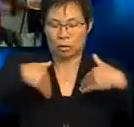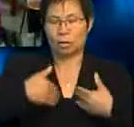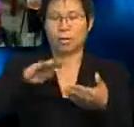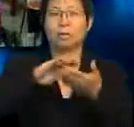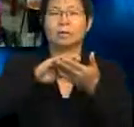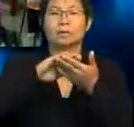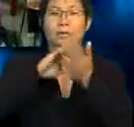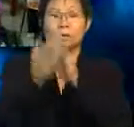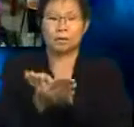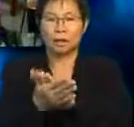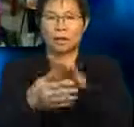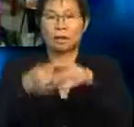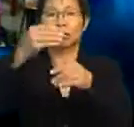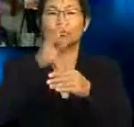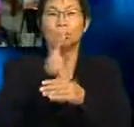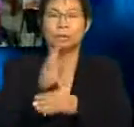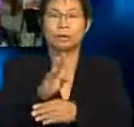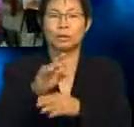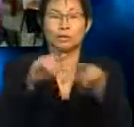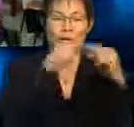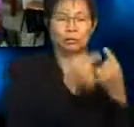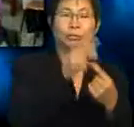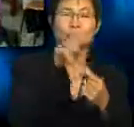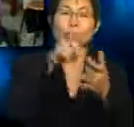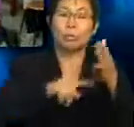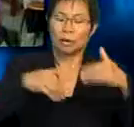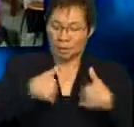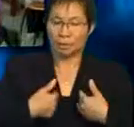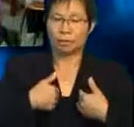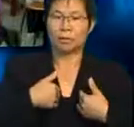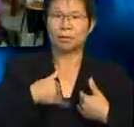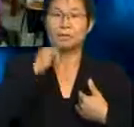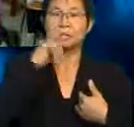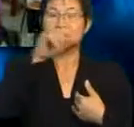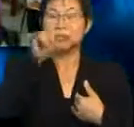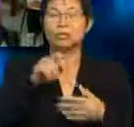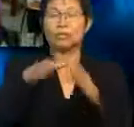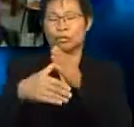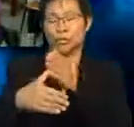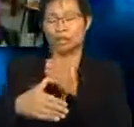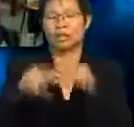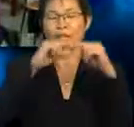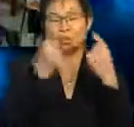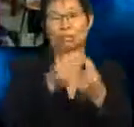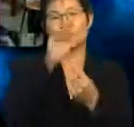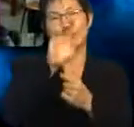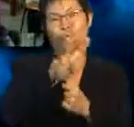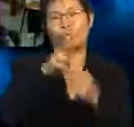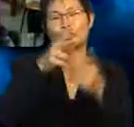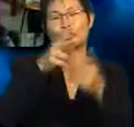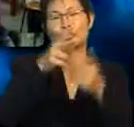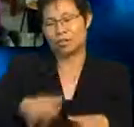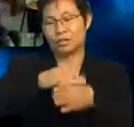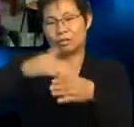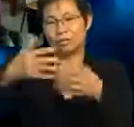Okay, what animal does it turn out to be? Group 2? What animal is it? Fish. Okay, group 2